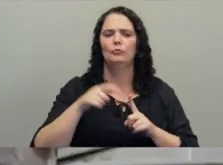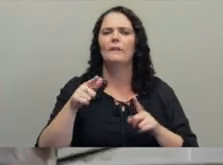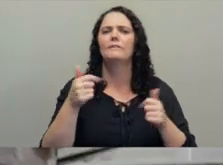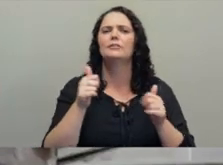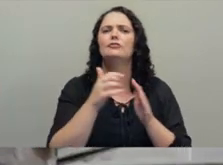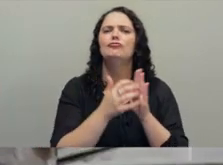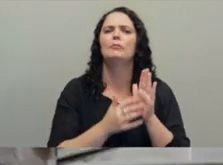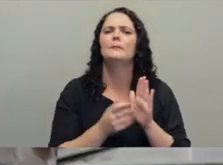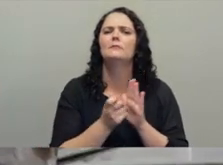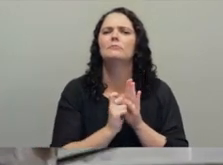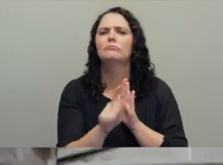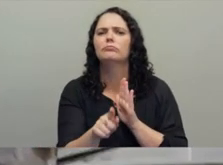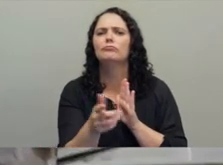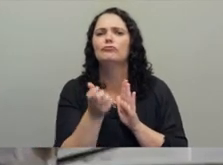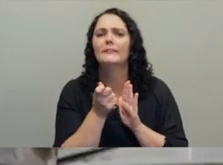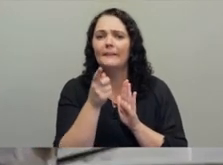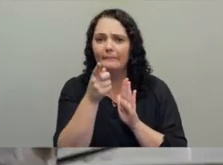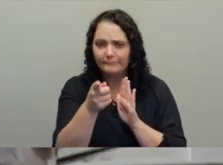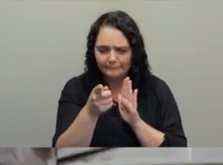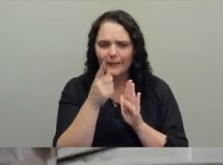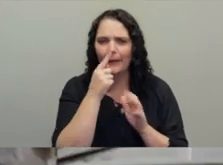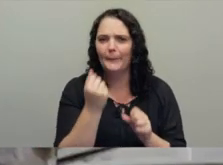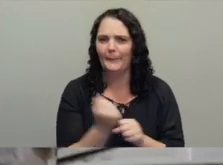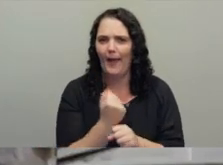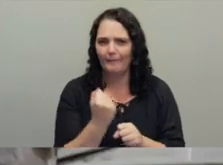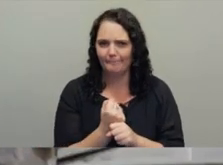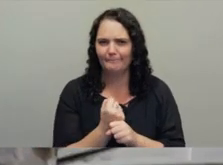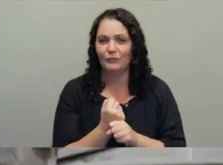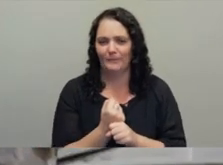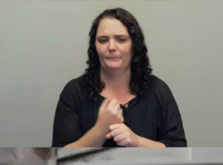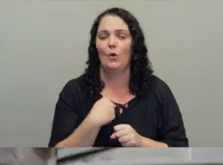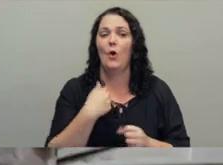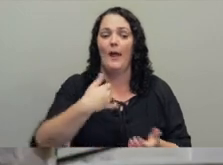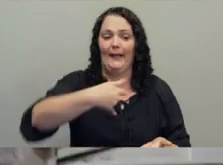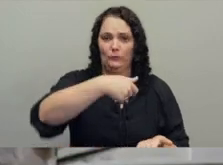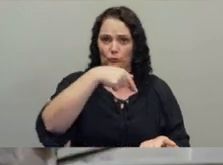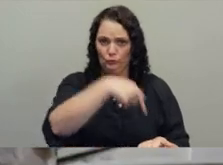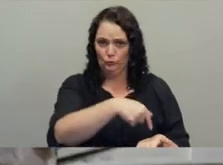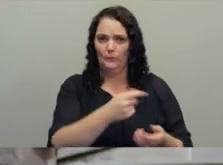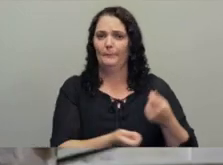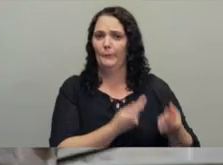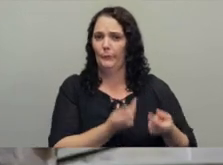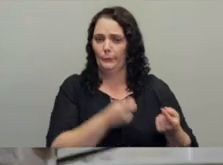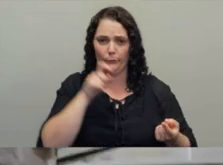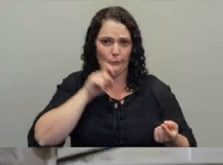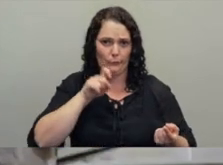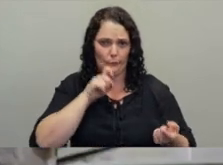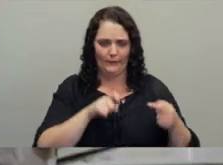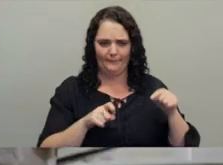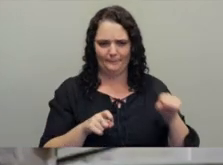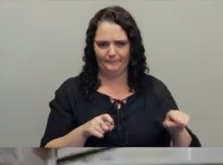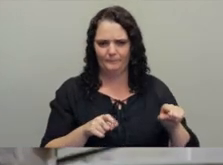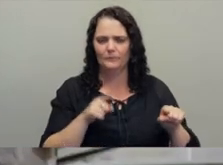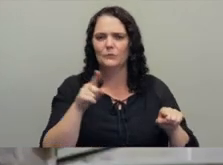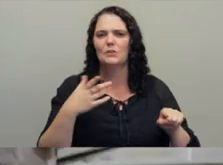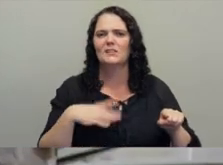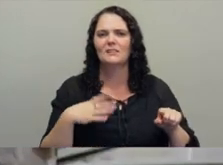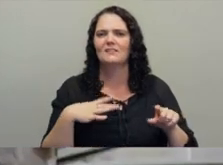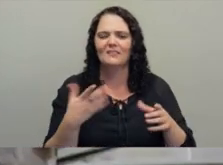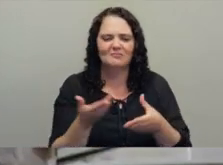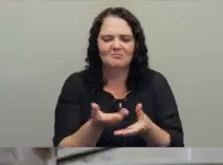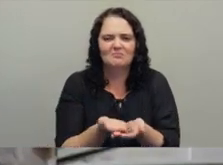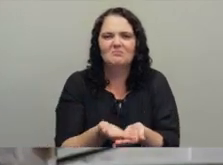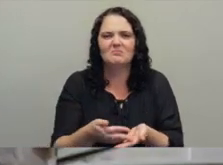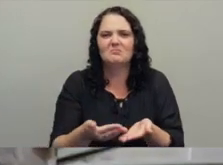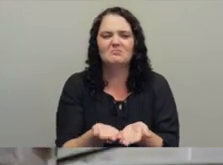just boiled my kettle here. I have some water. What you'll need if you want to play along is just a container, any sort of a